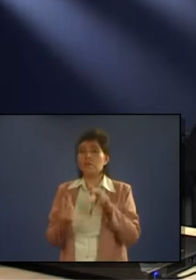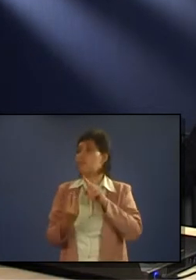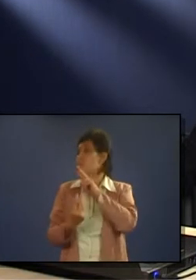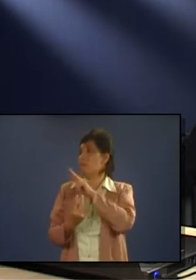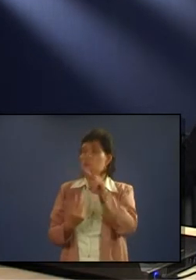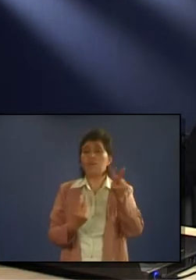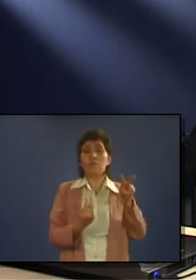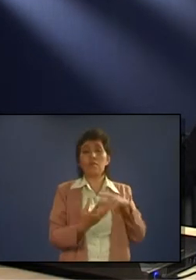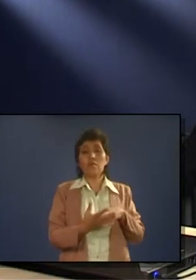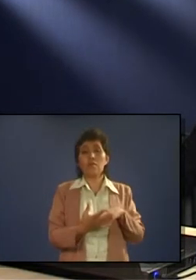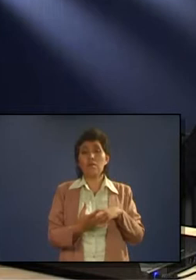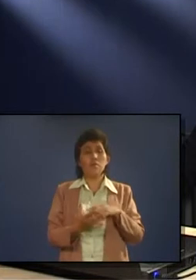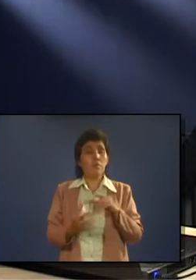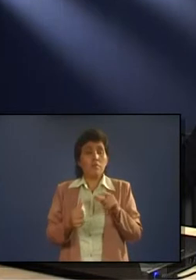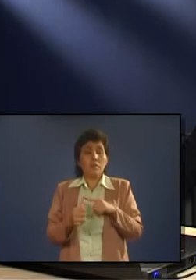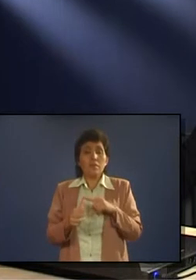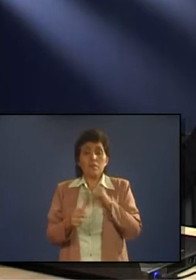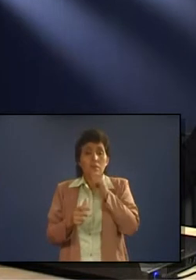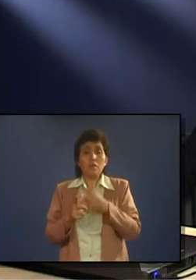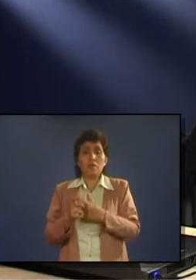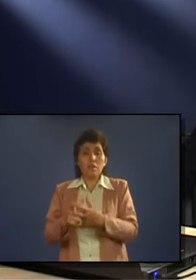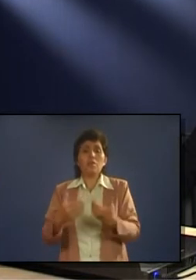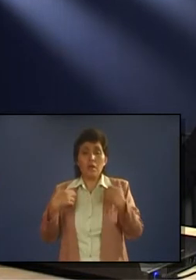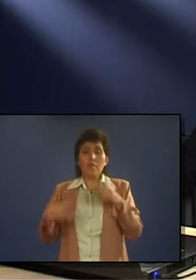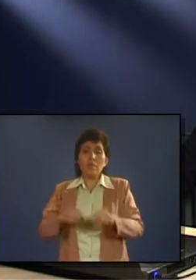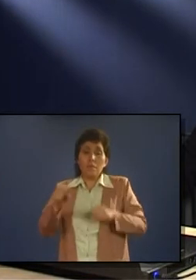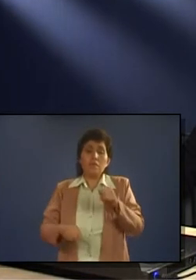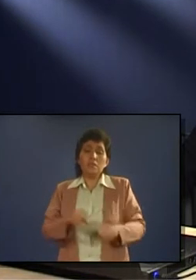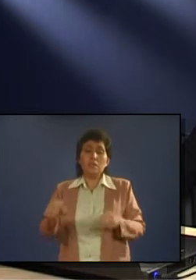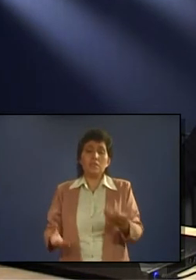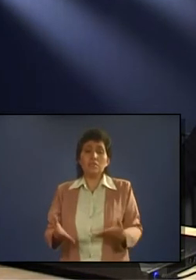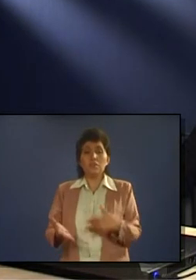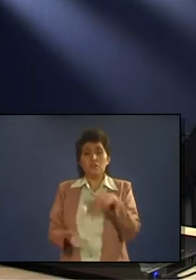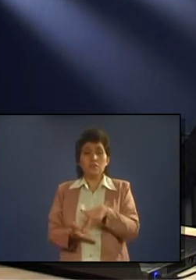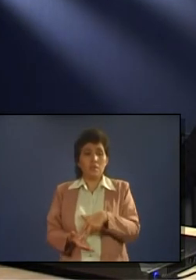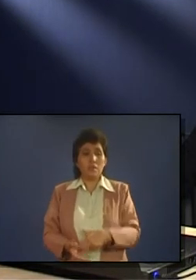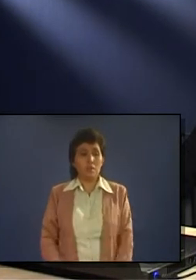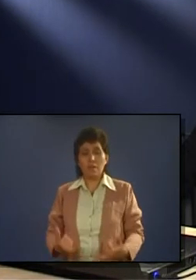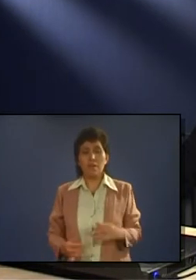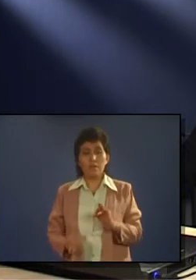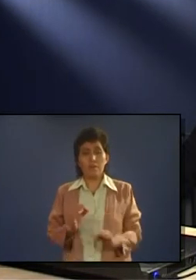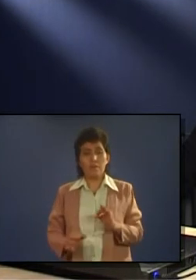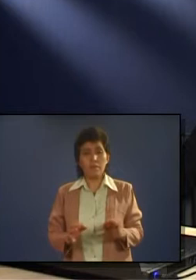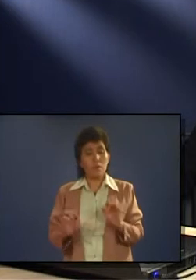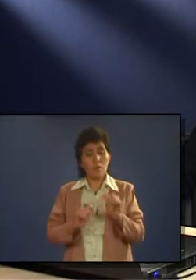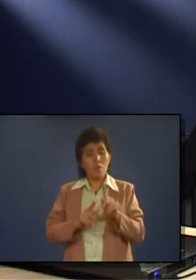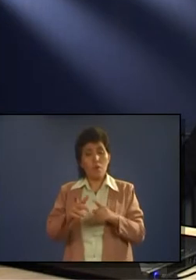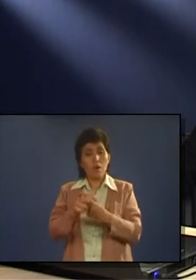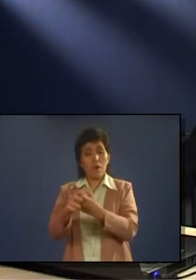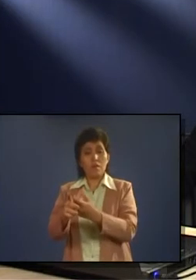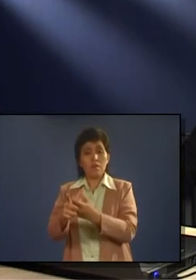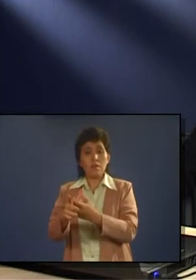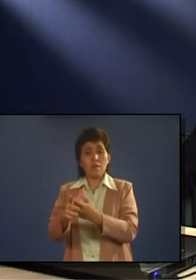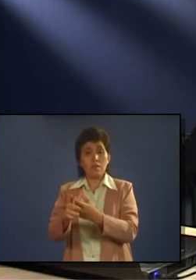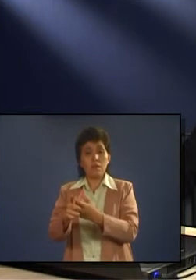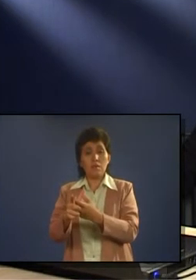okay? You would have the bystander effect. You just stand around, and then you look around first. Now, if there's no one running away, what would